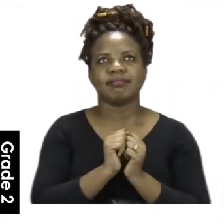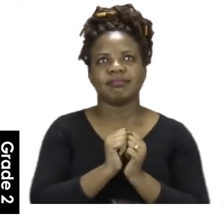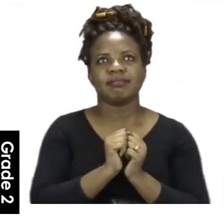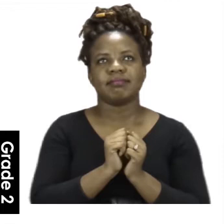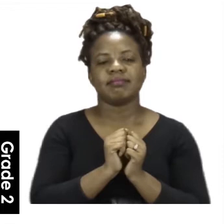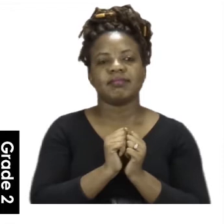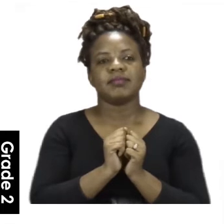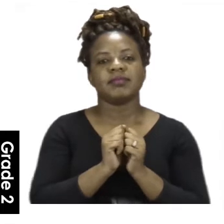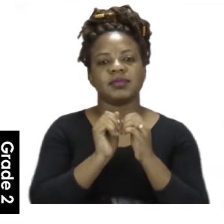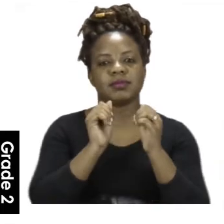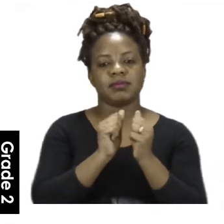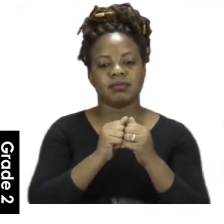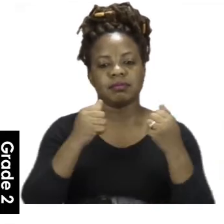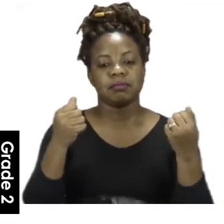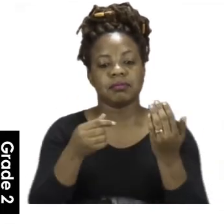magazine,